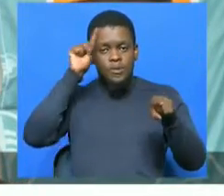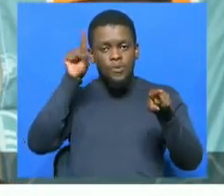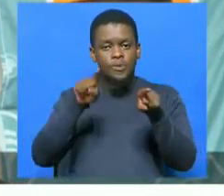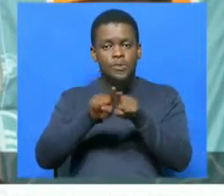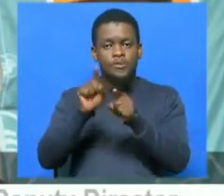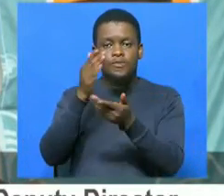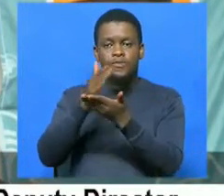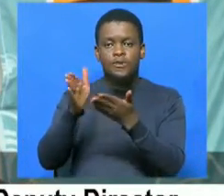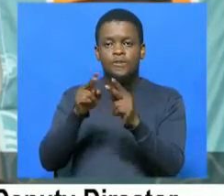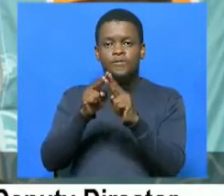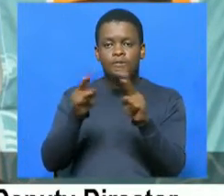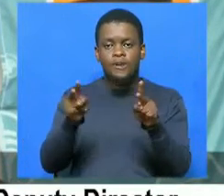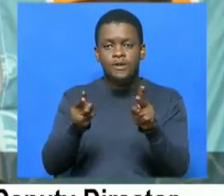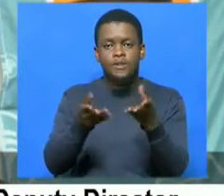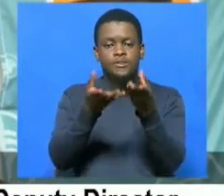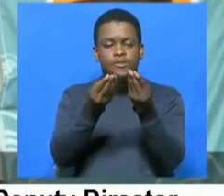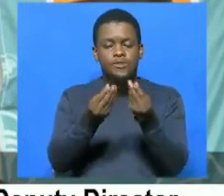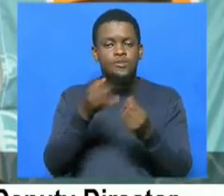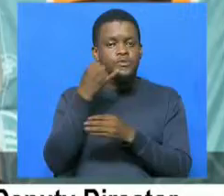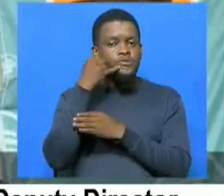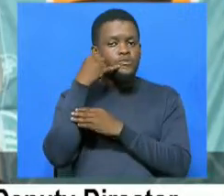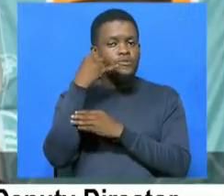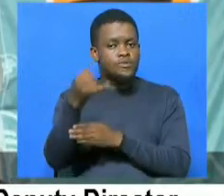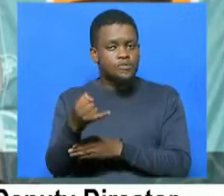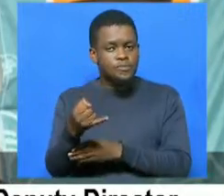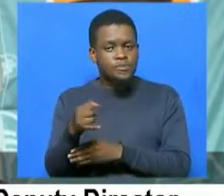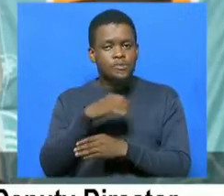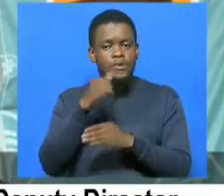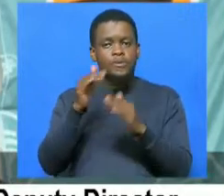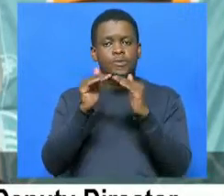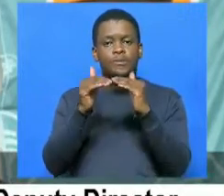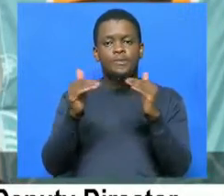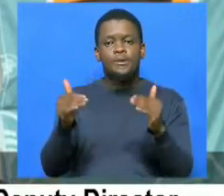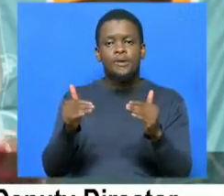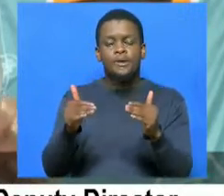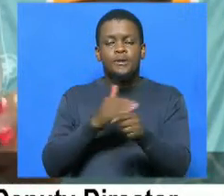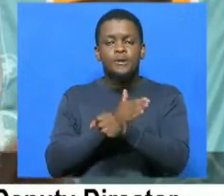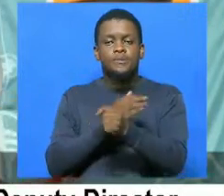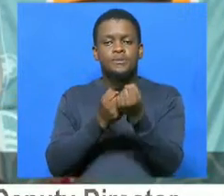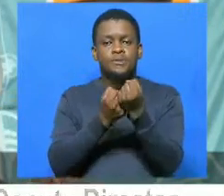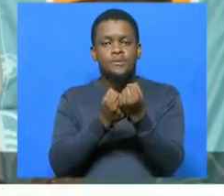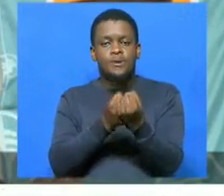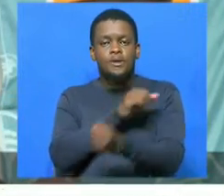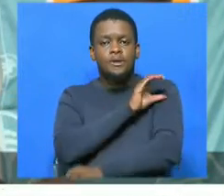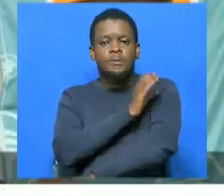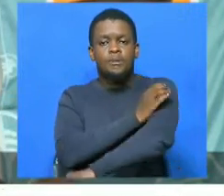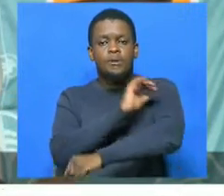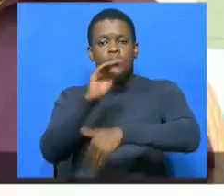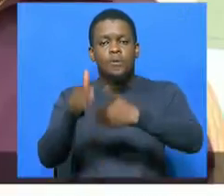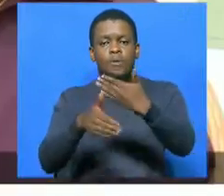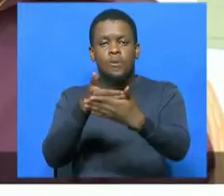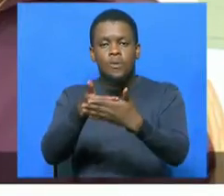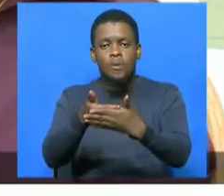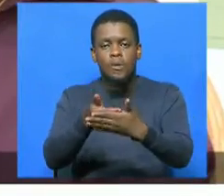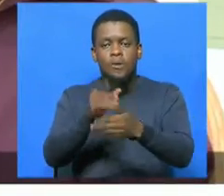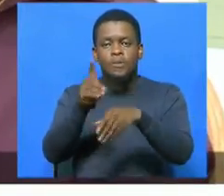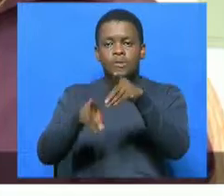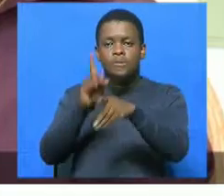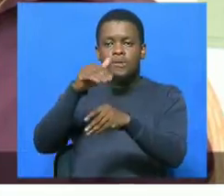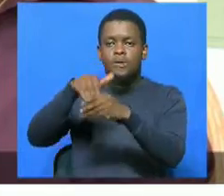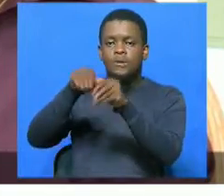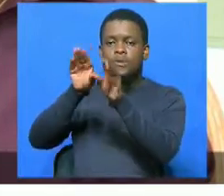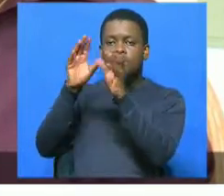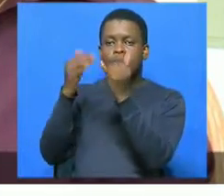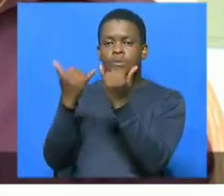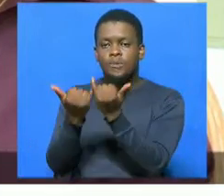to addressing issues such as inequality, promoting dignity, and empowering all marginalized communities.